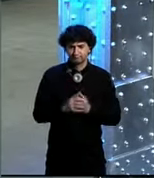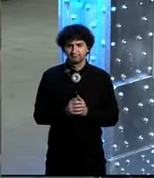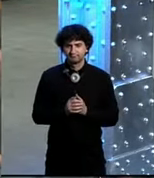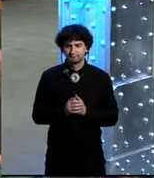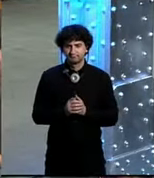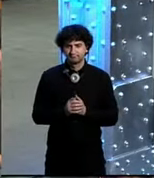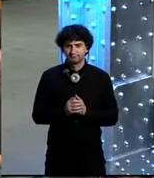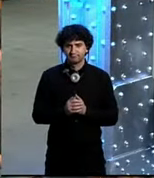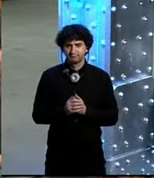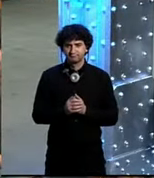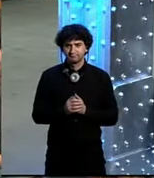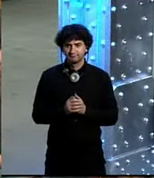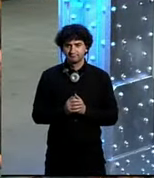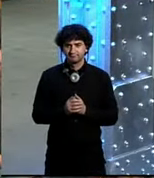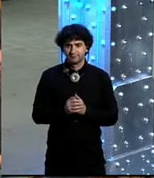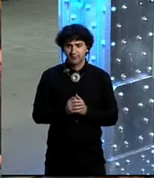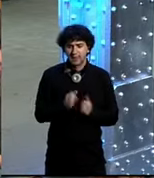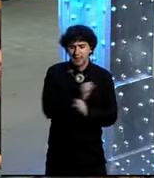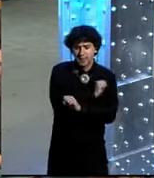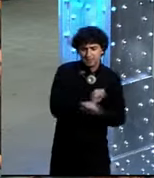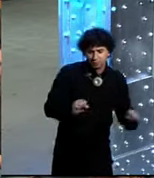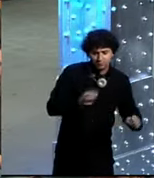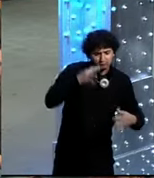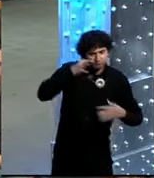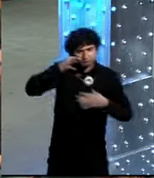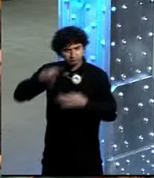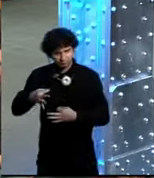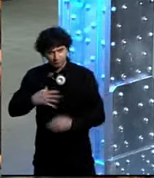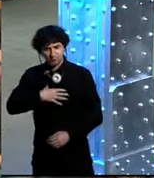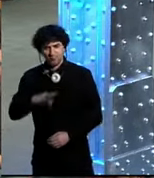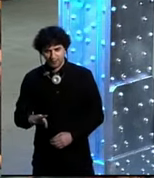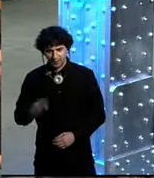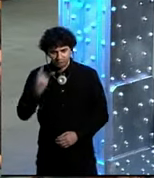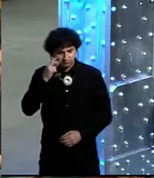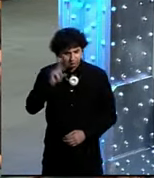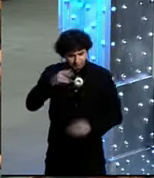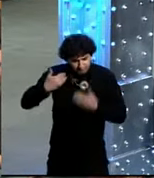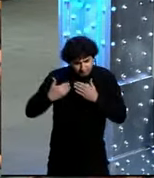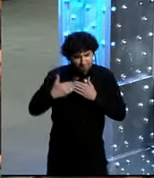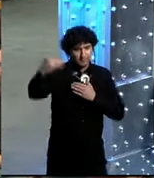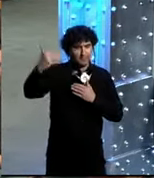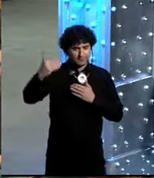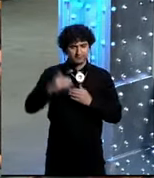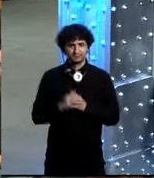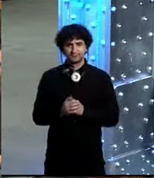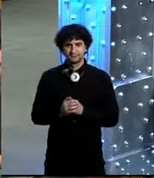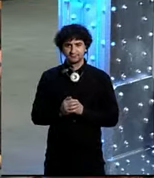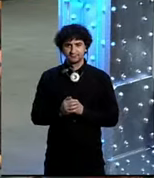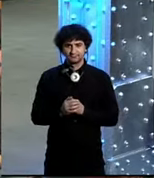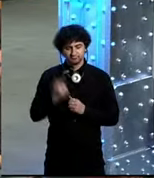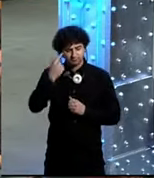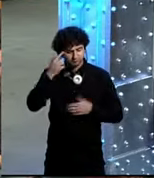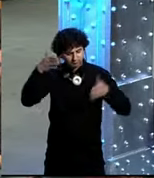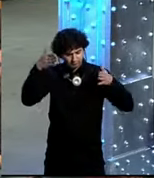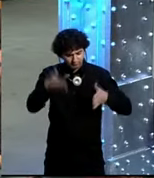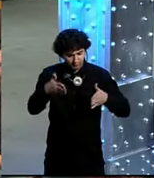impossible. The art of looking past what is possible and instead focus on what is probable, something that I think